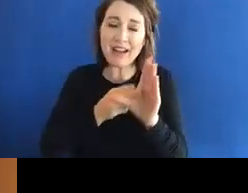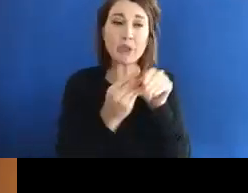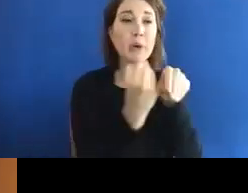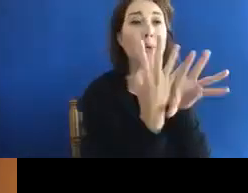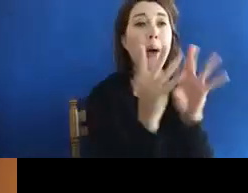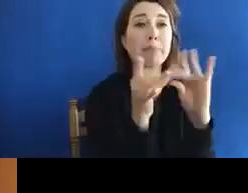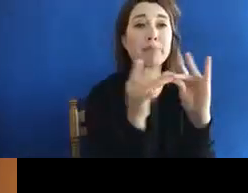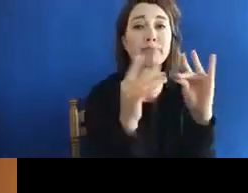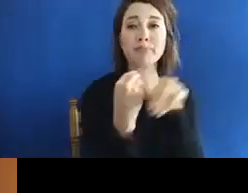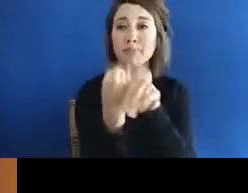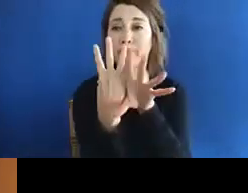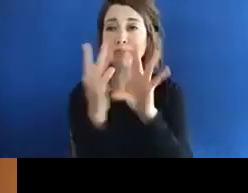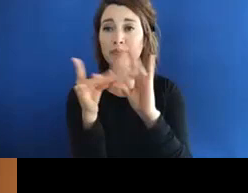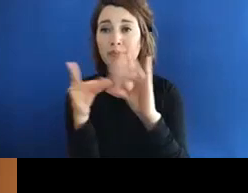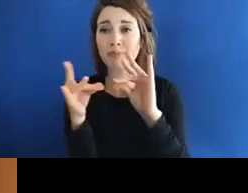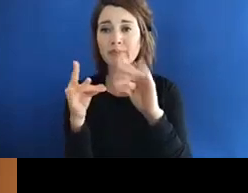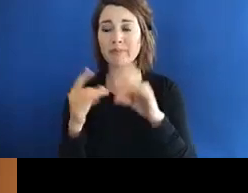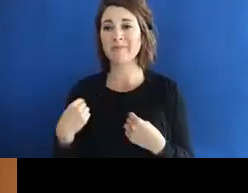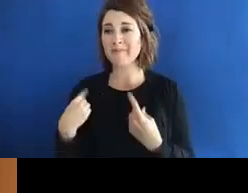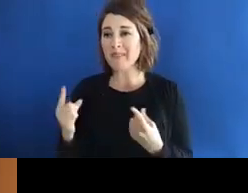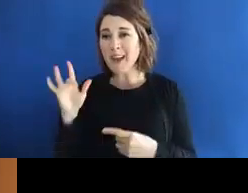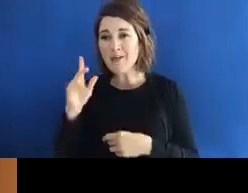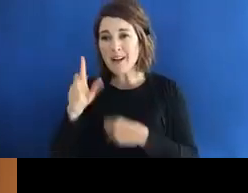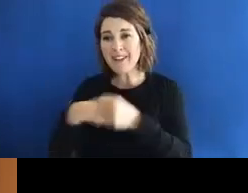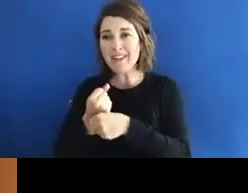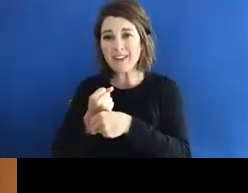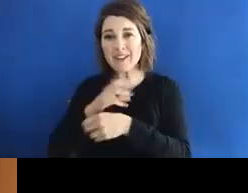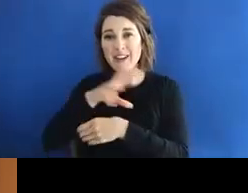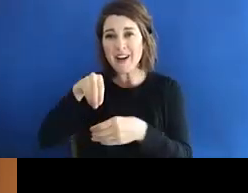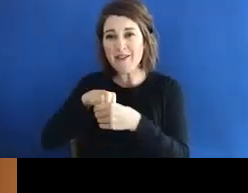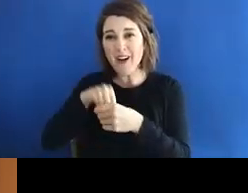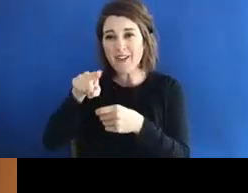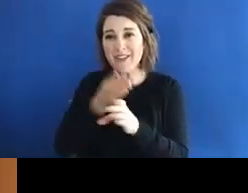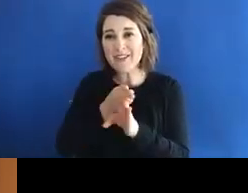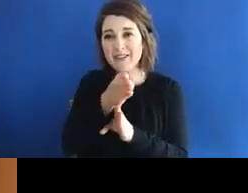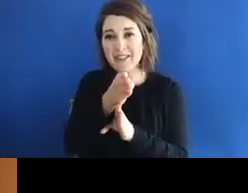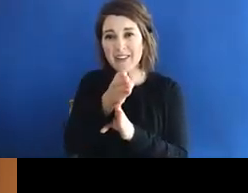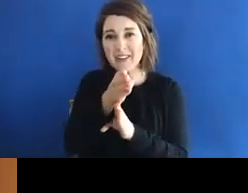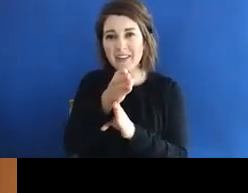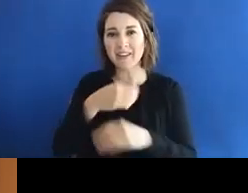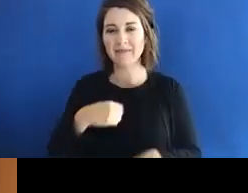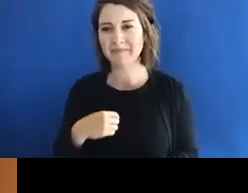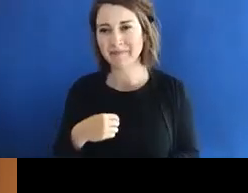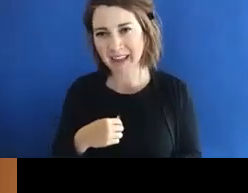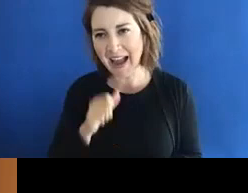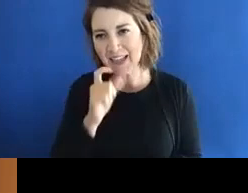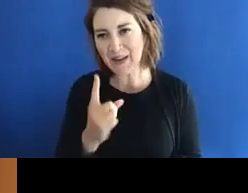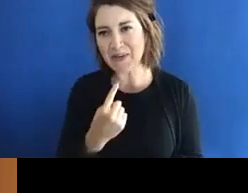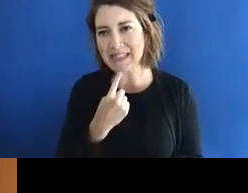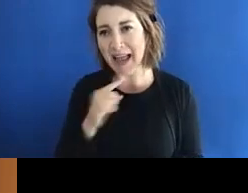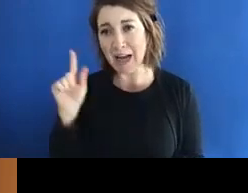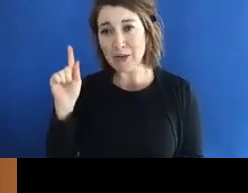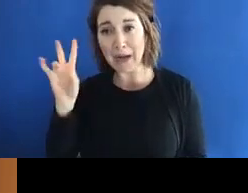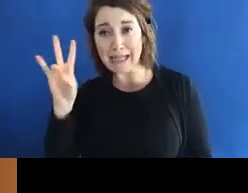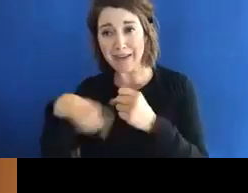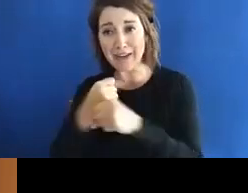in the field of VR for over 25 years, and yes, I'm at the stage in my career that I just use the round numbers. And the friends I have met